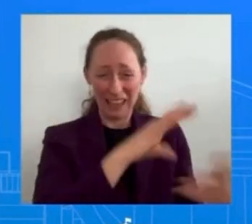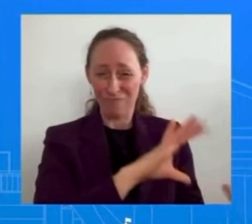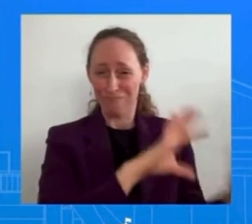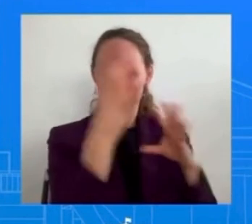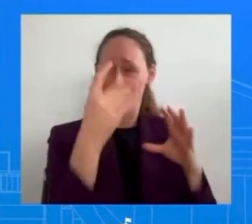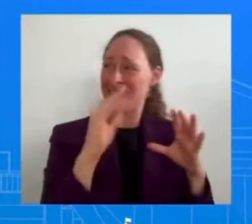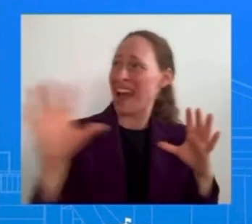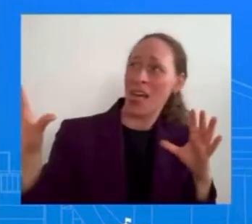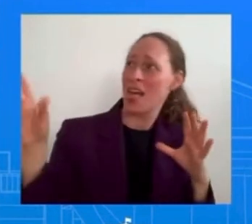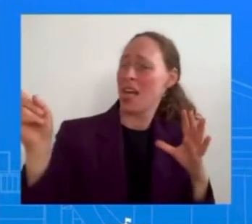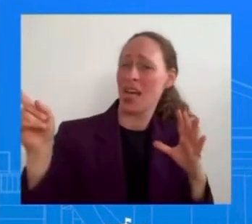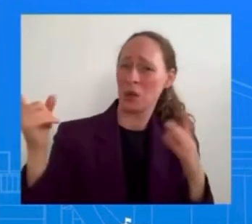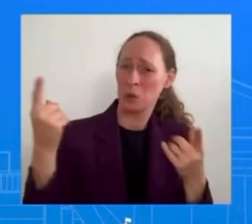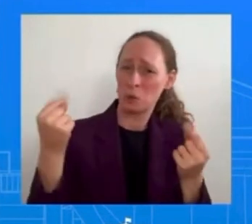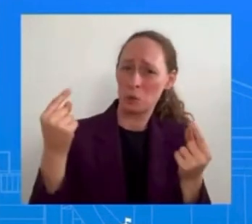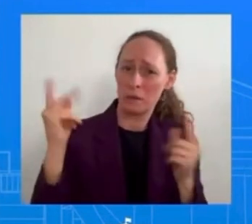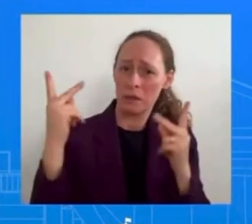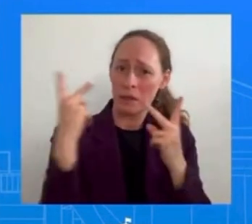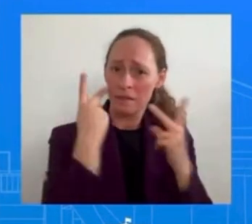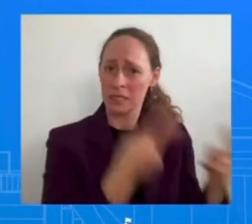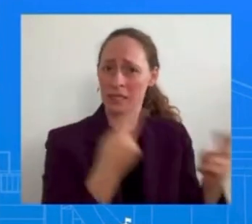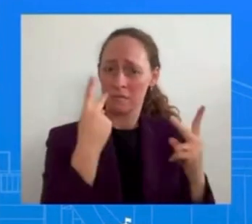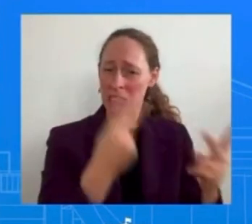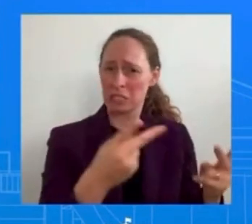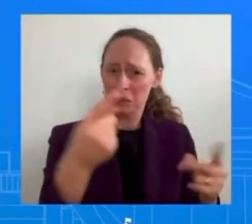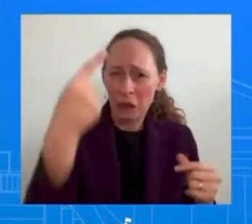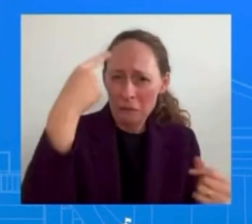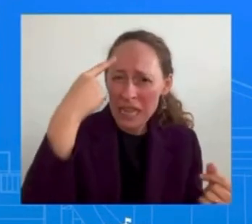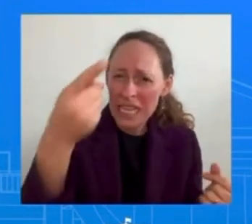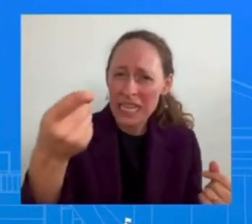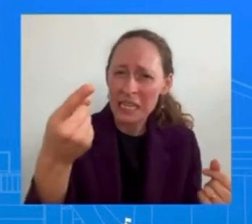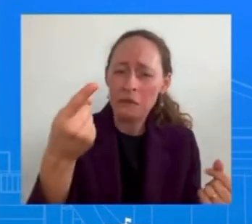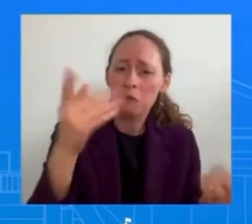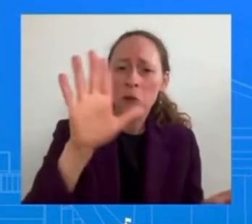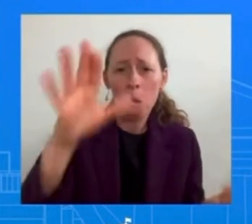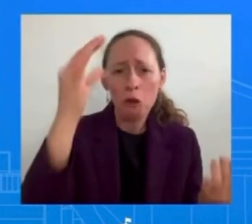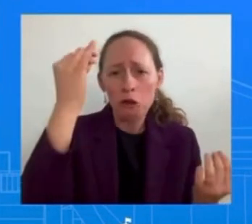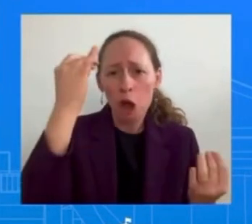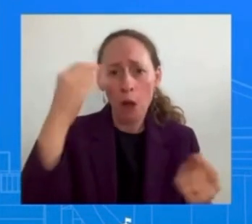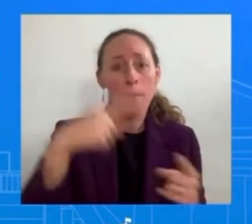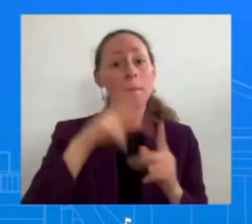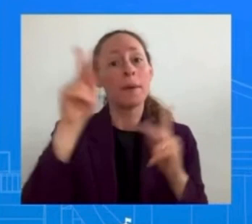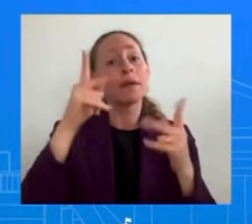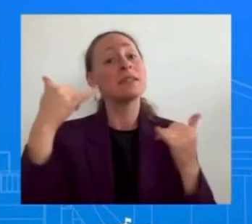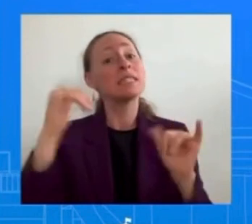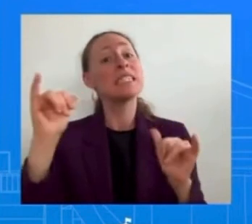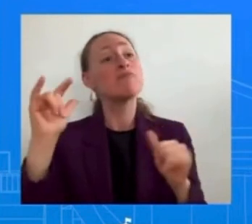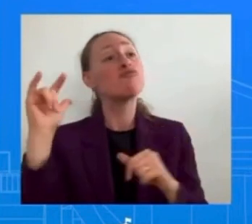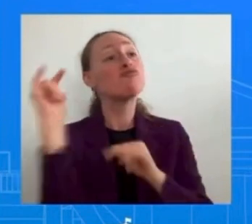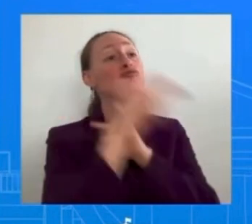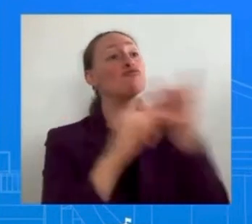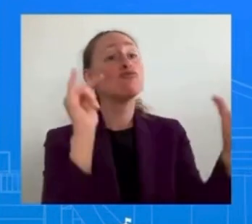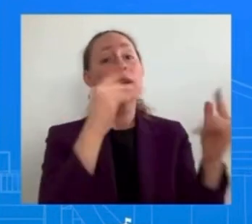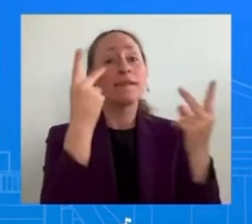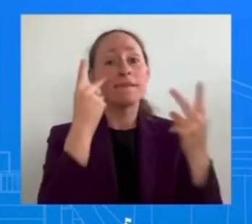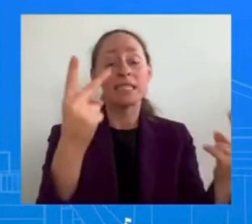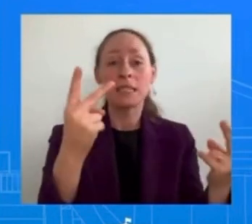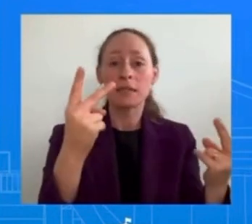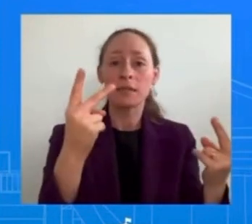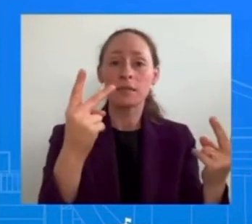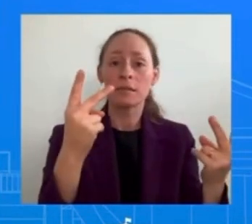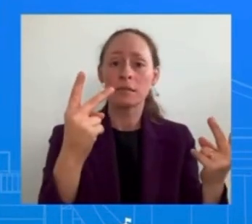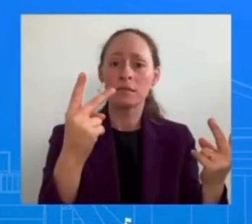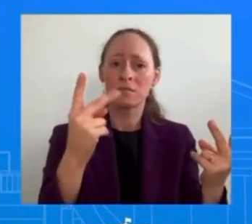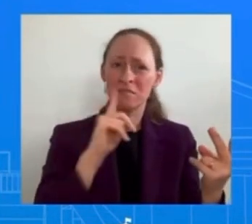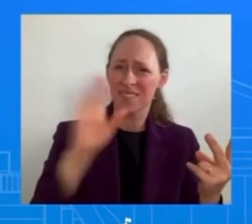effort, especially as it relates to providing enough housing for those who have been displaced? Yeah, I would defer you to the state for any actions that they're going to take